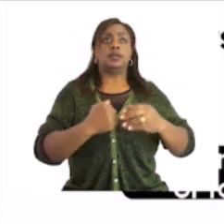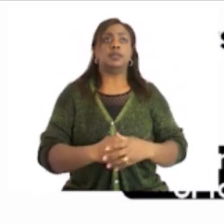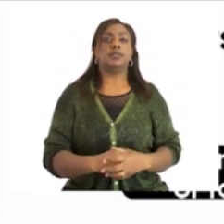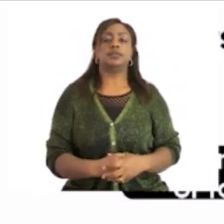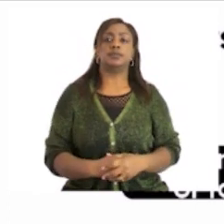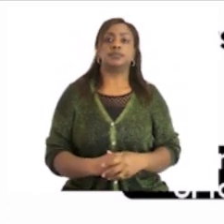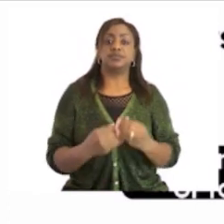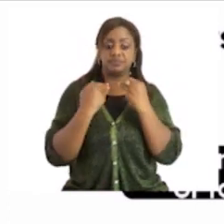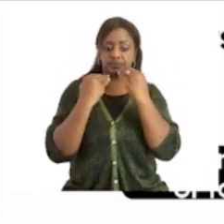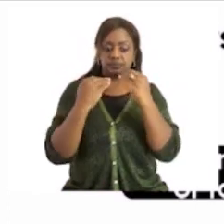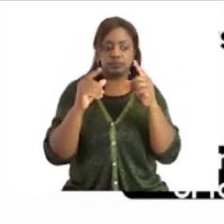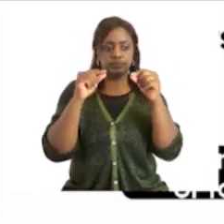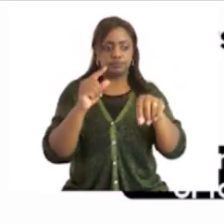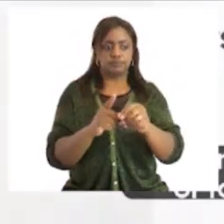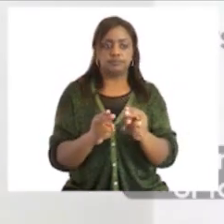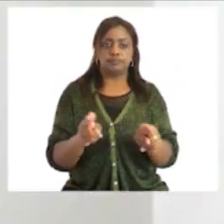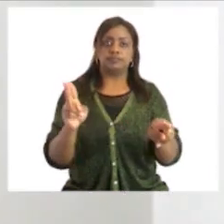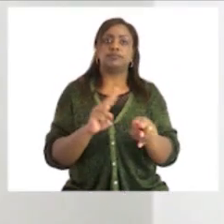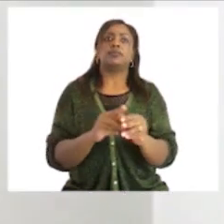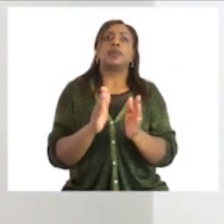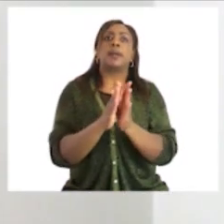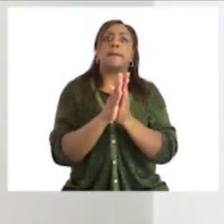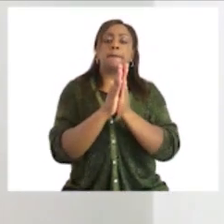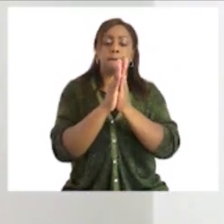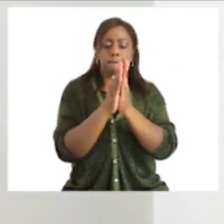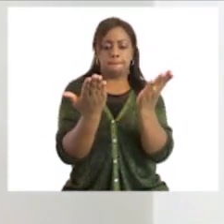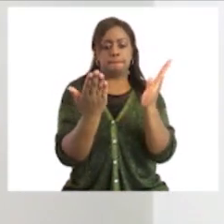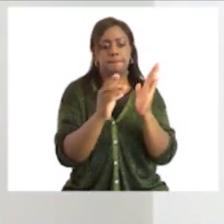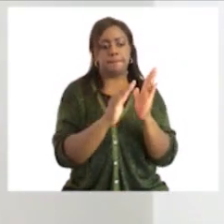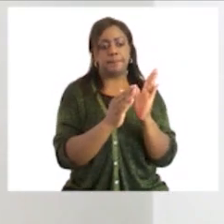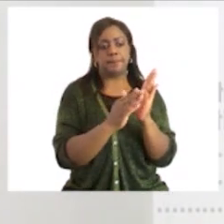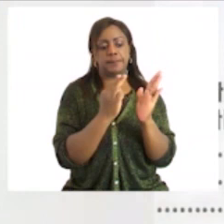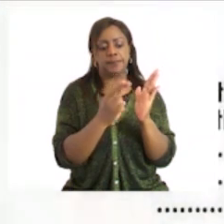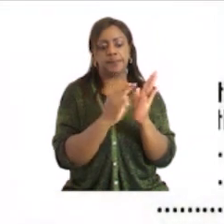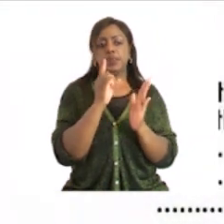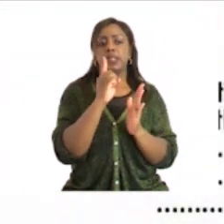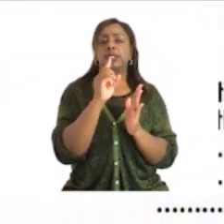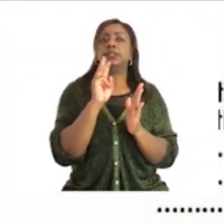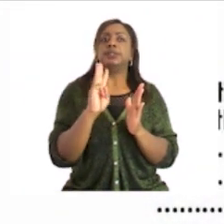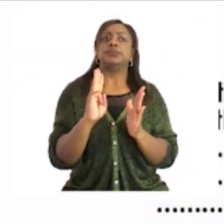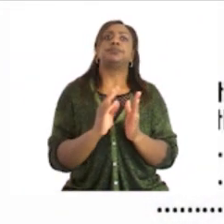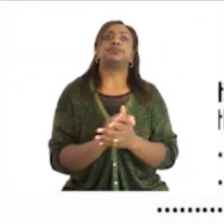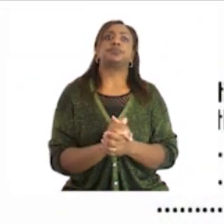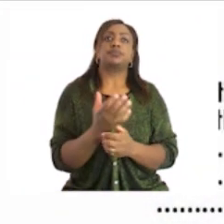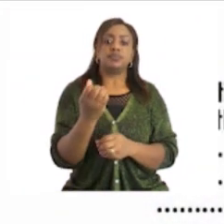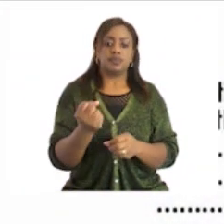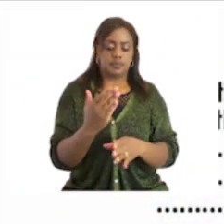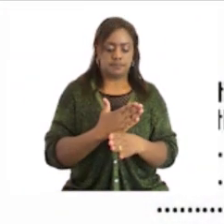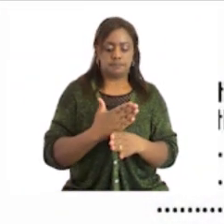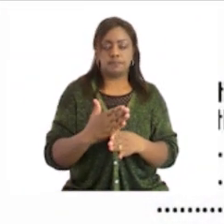guys. So now we can turn to page 13 in our workbooks. So there you will see